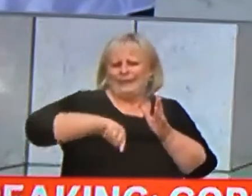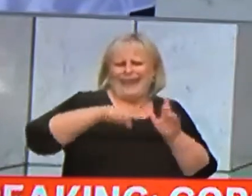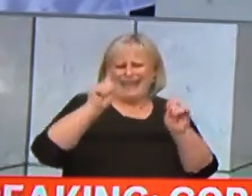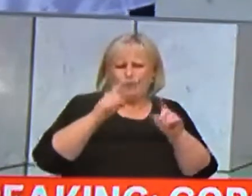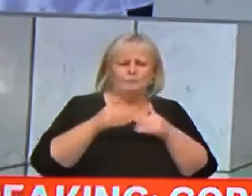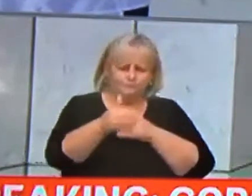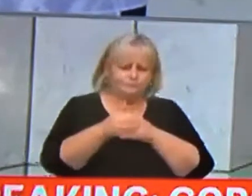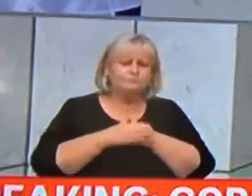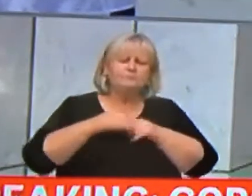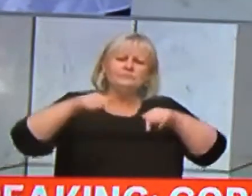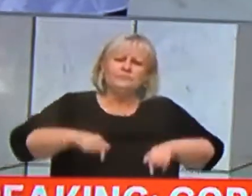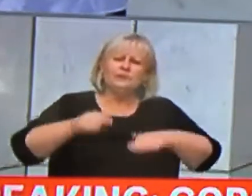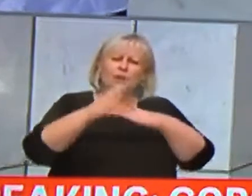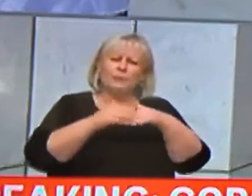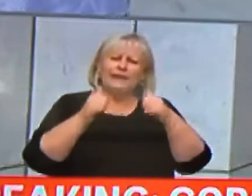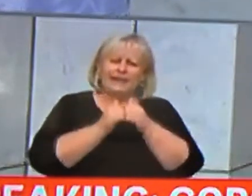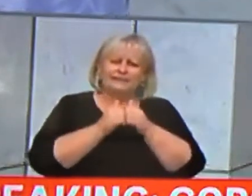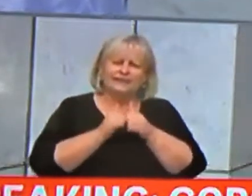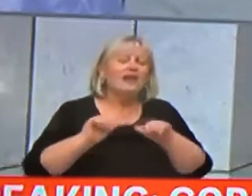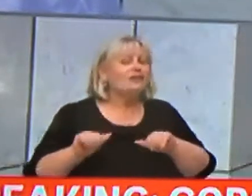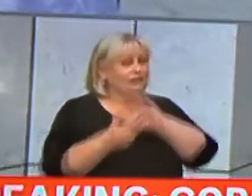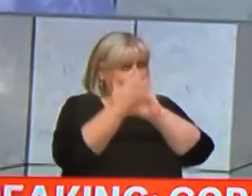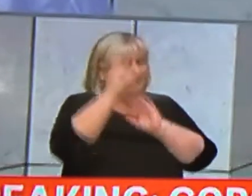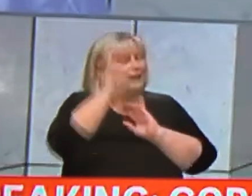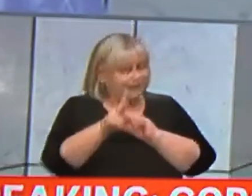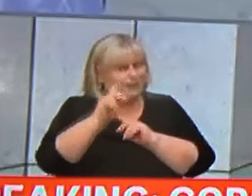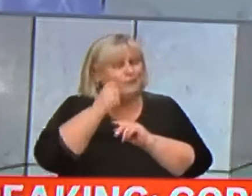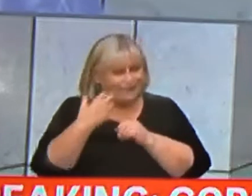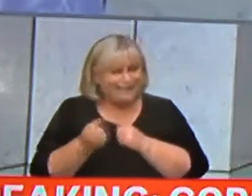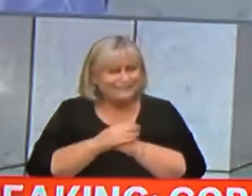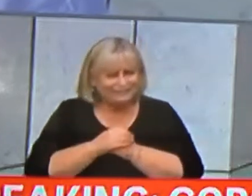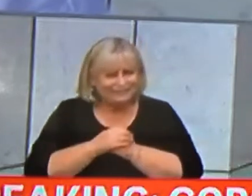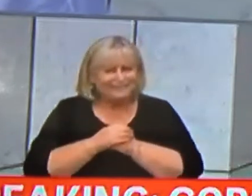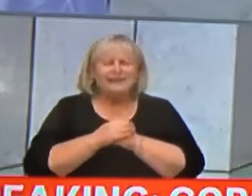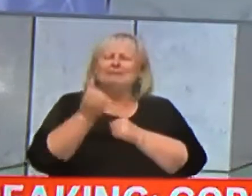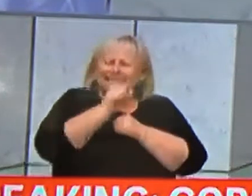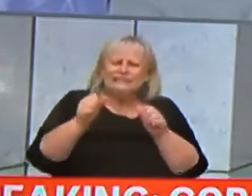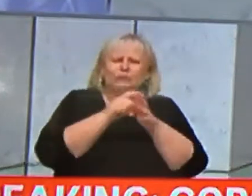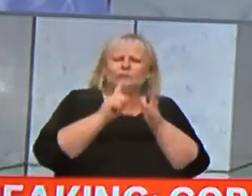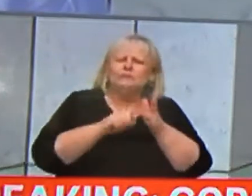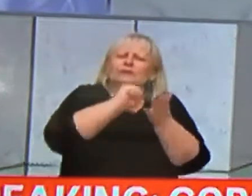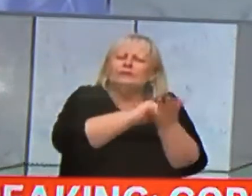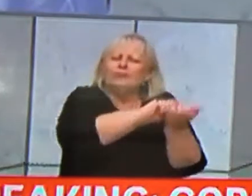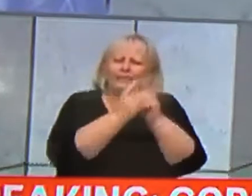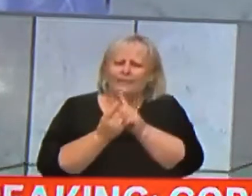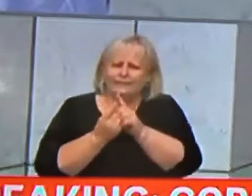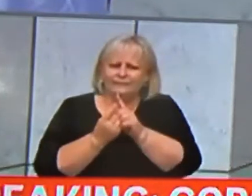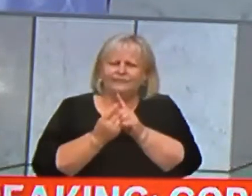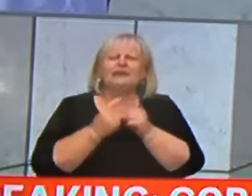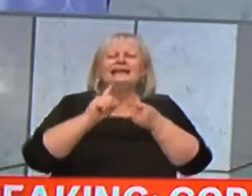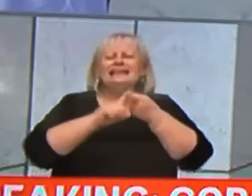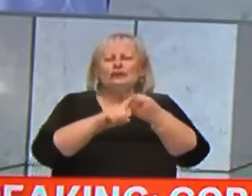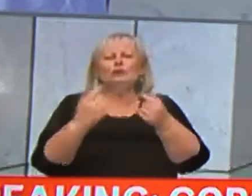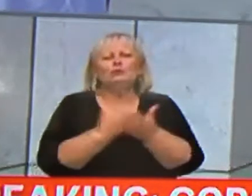This weekend, the challenge will be there again. Let's keep doing the right thing. Let's keep saving